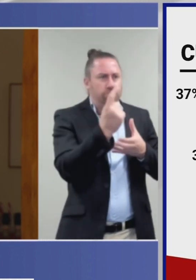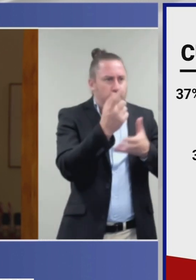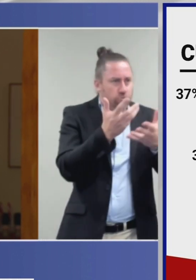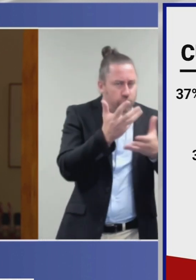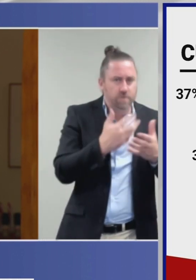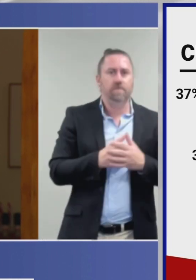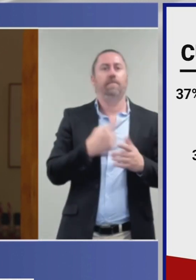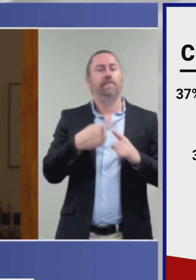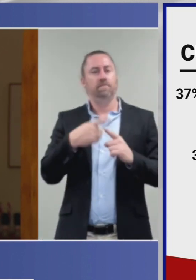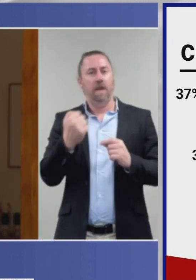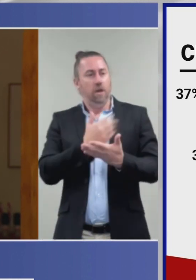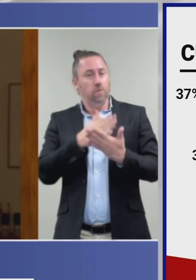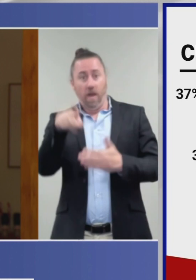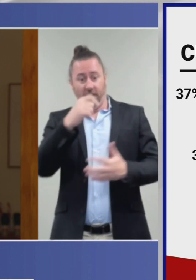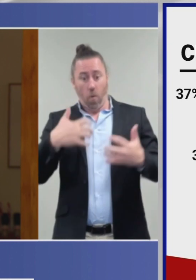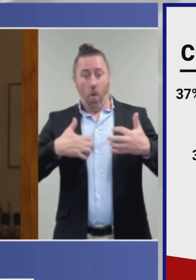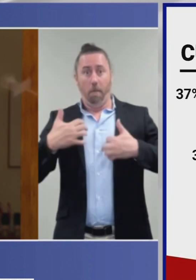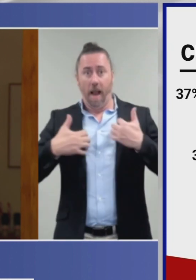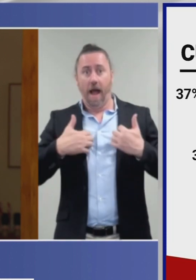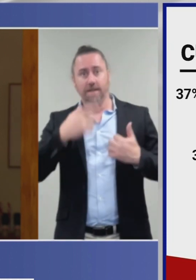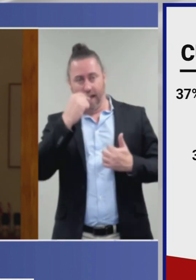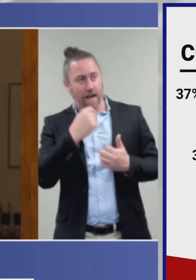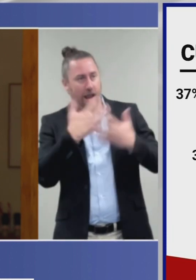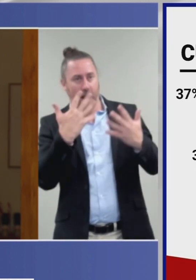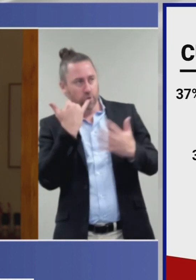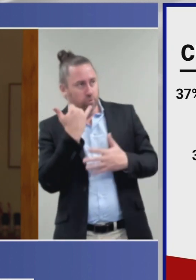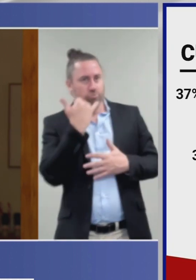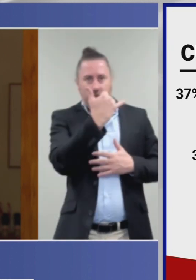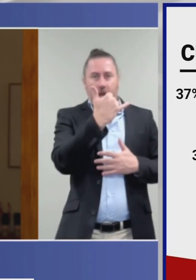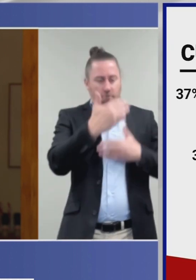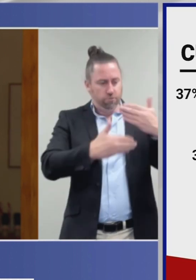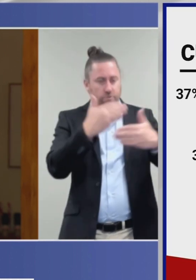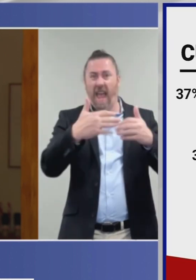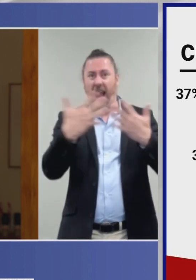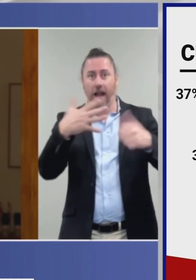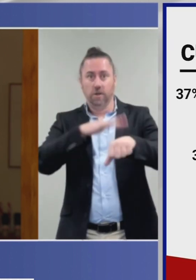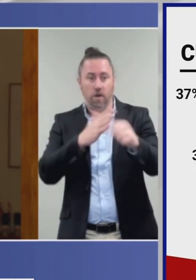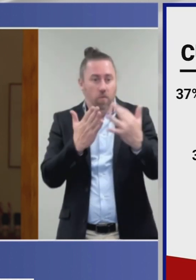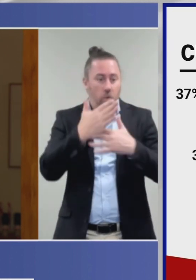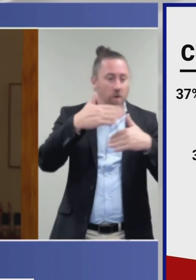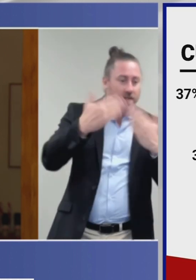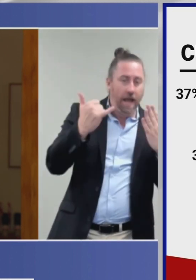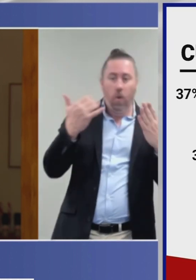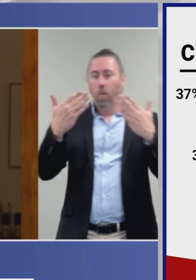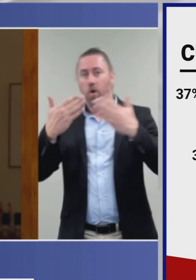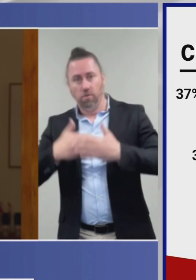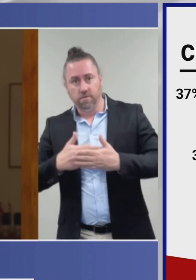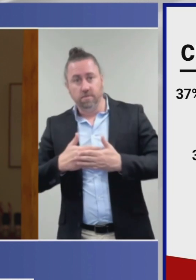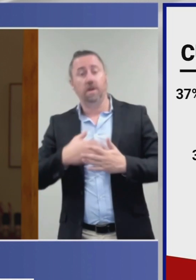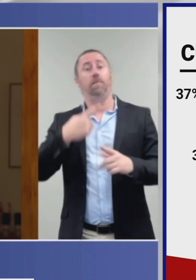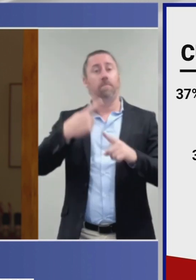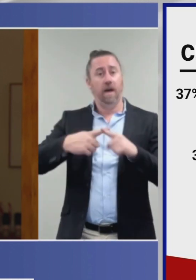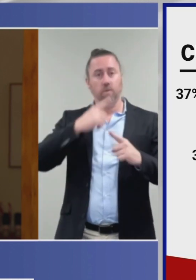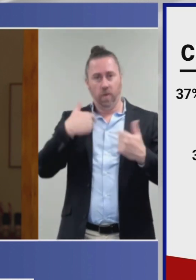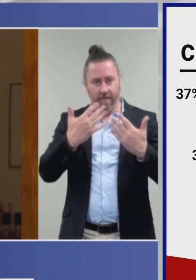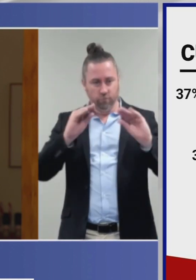Mechanism, 24-hour support line and the continued workplace safety training. These important supports will keep running and adapt as